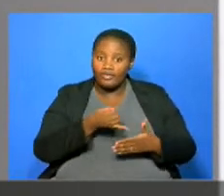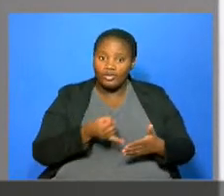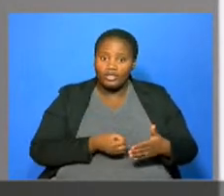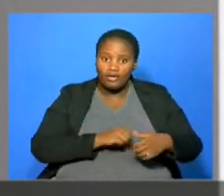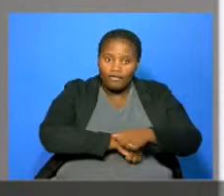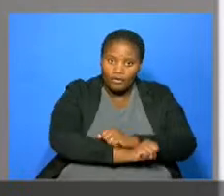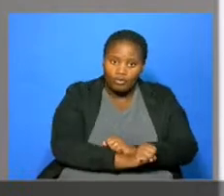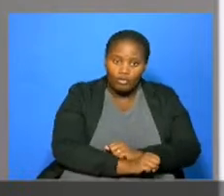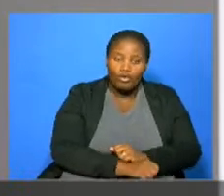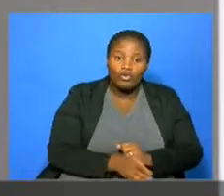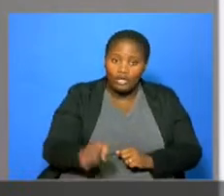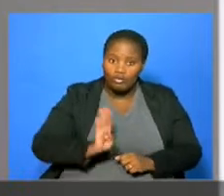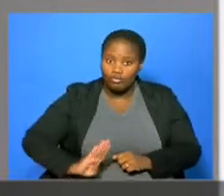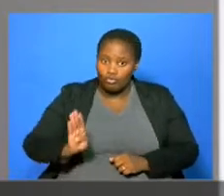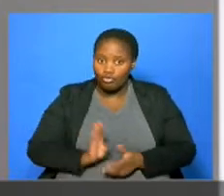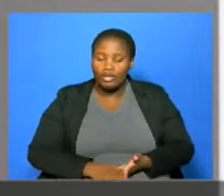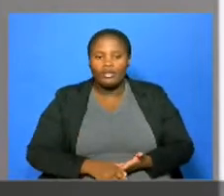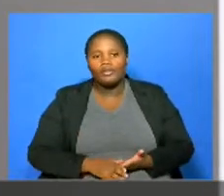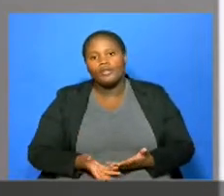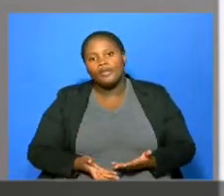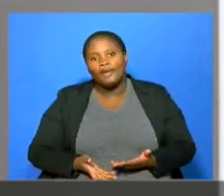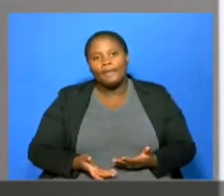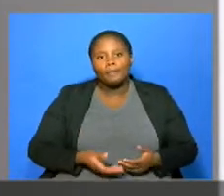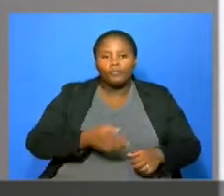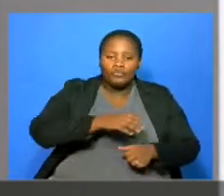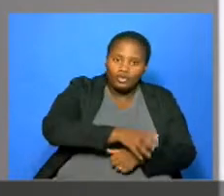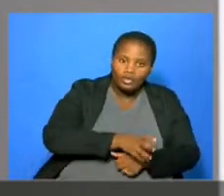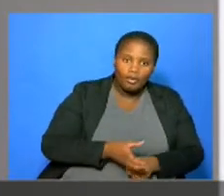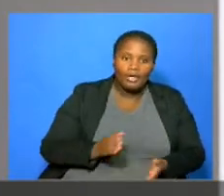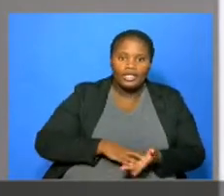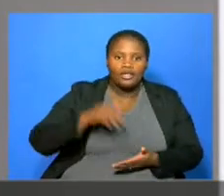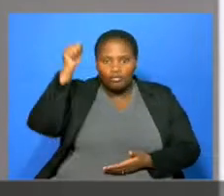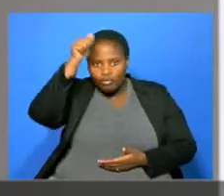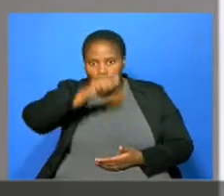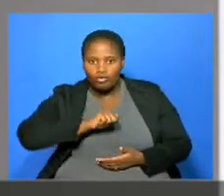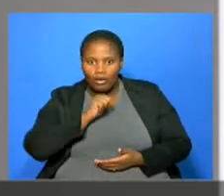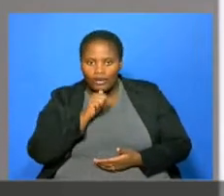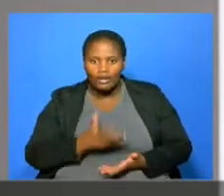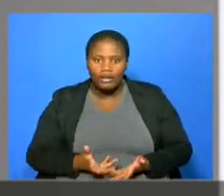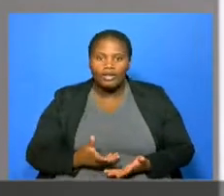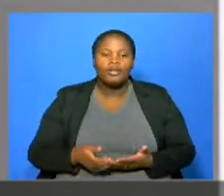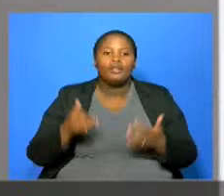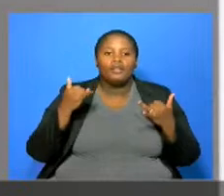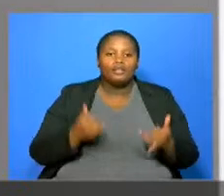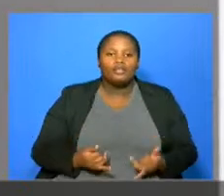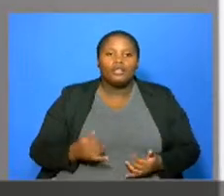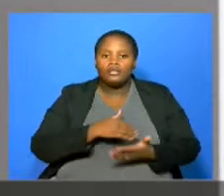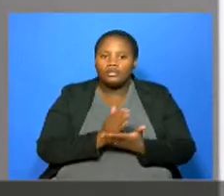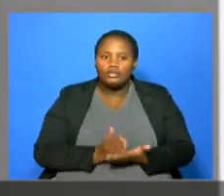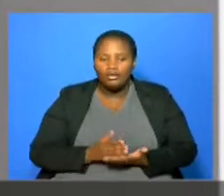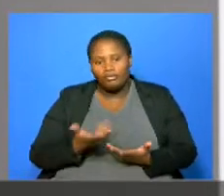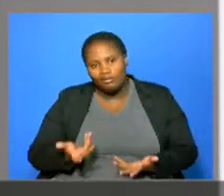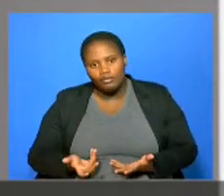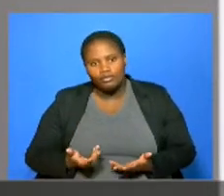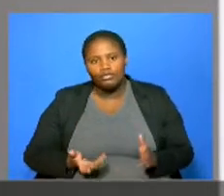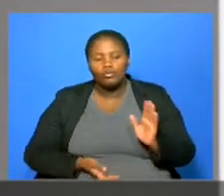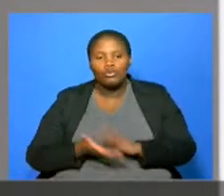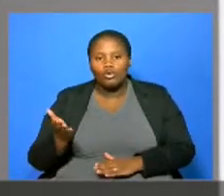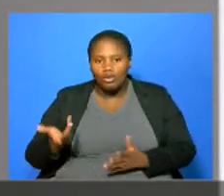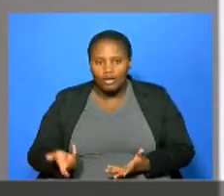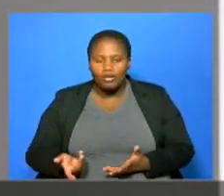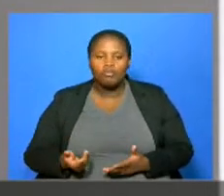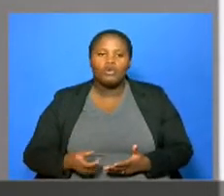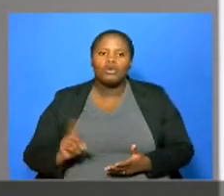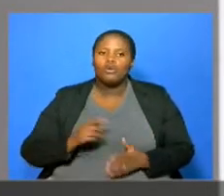Botswana, the region, and the continent, but some whom have gone on to hold